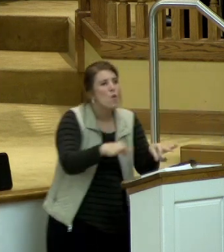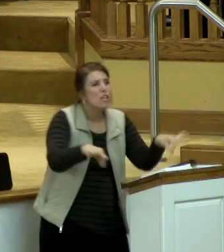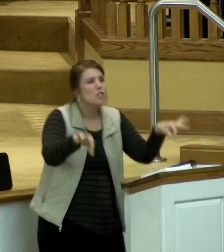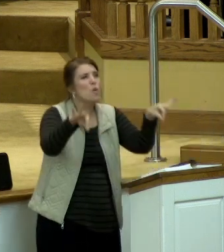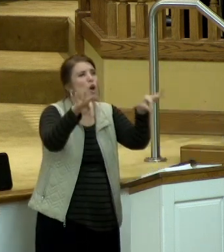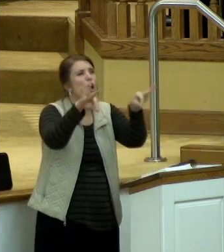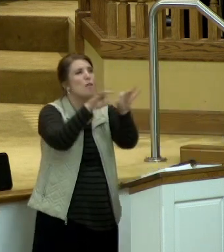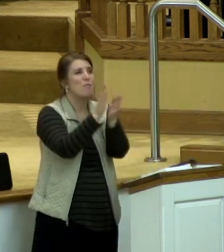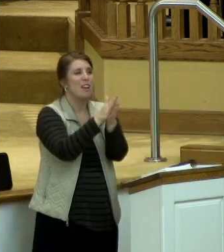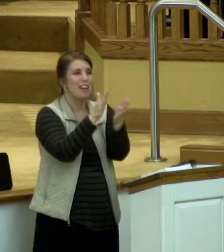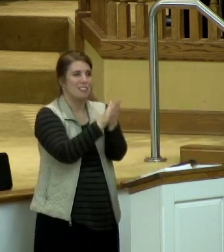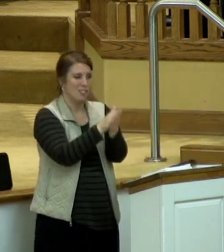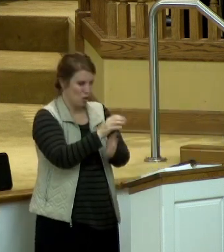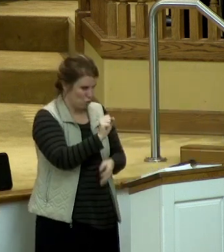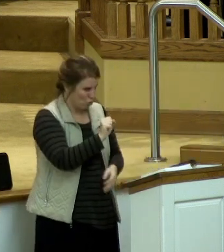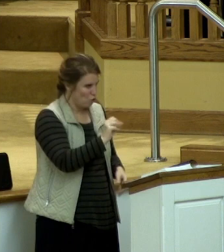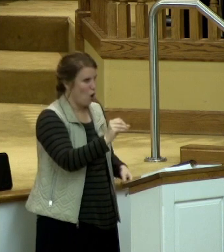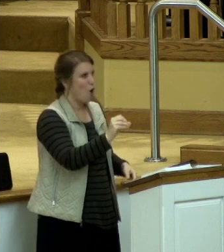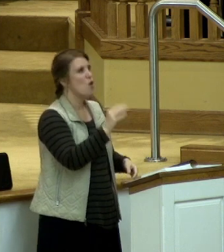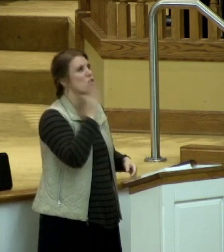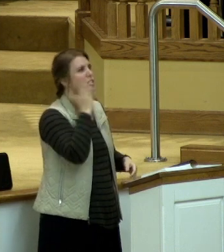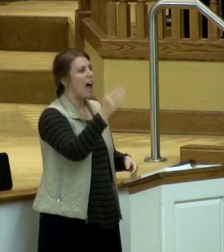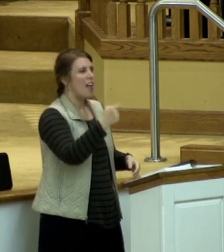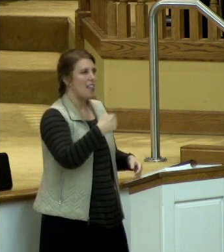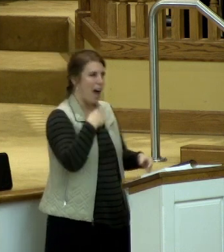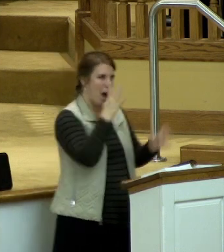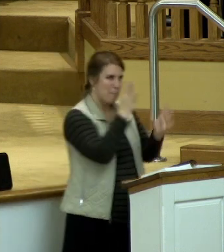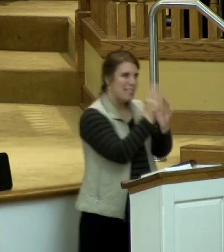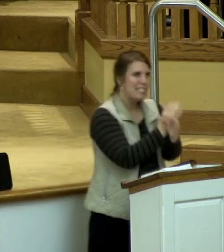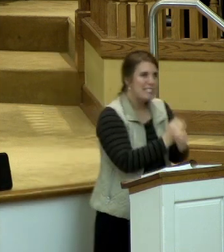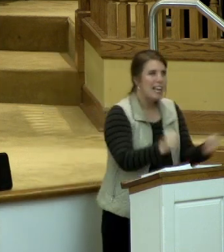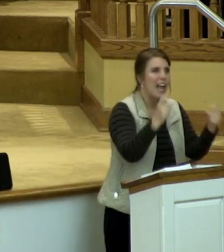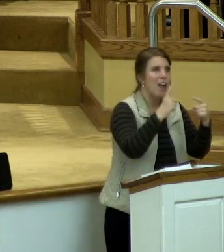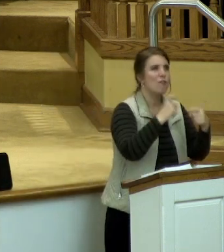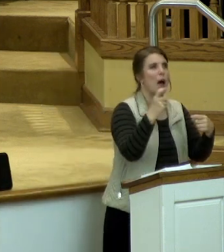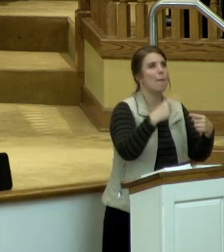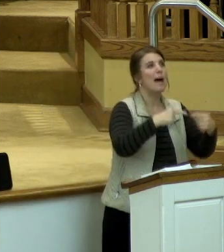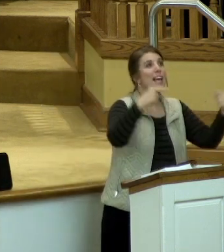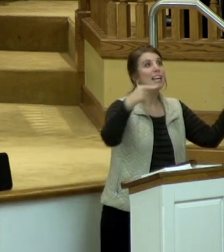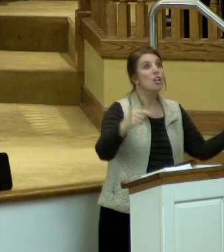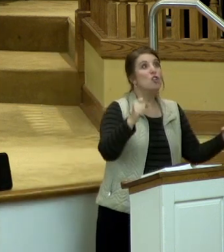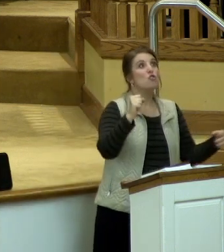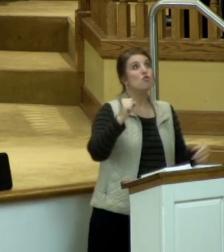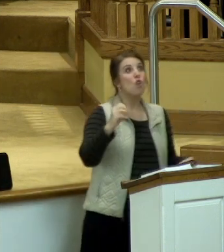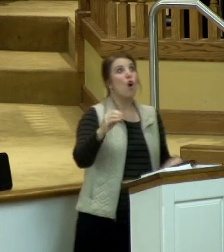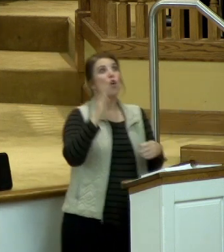praised. And so shall I be saved from mine